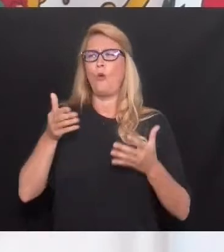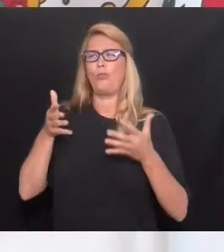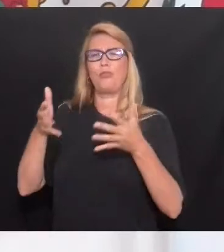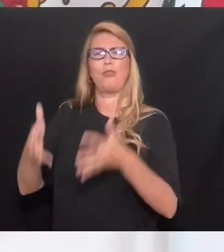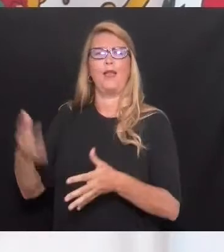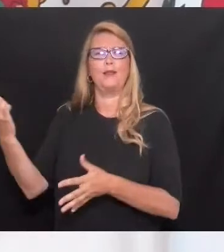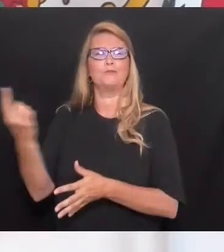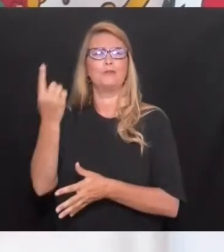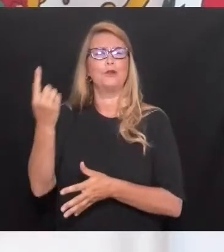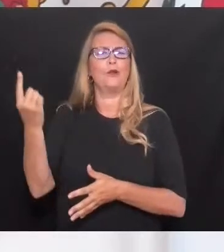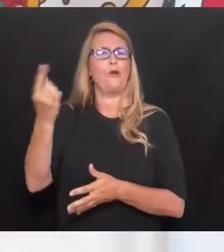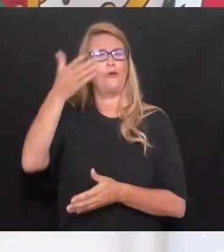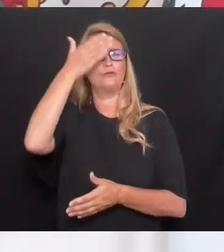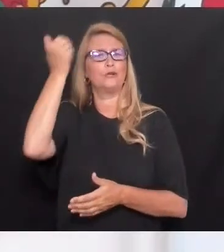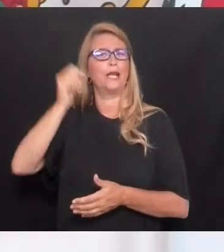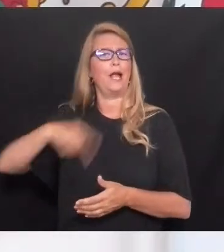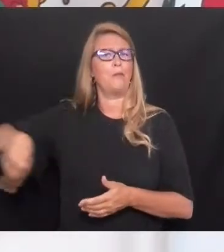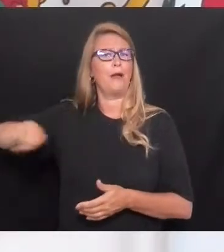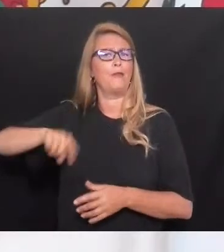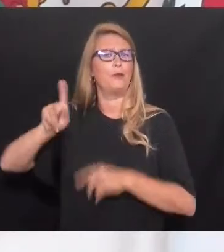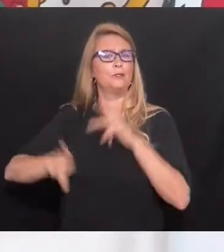the time. I mean, we've lost